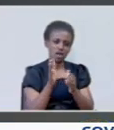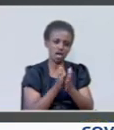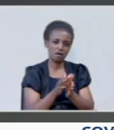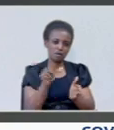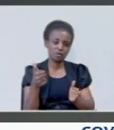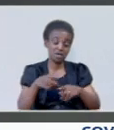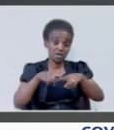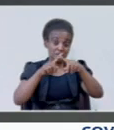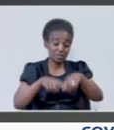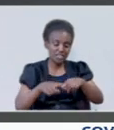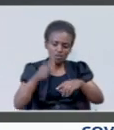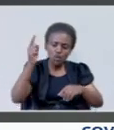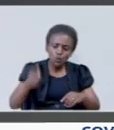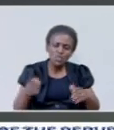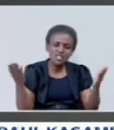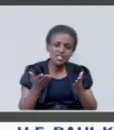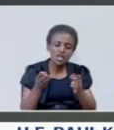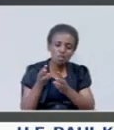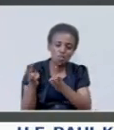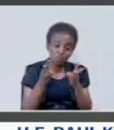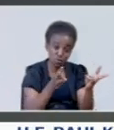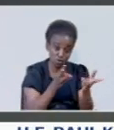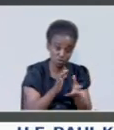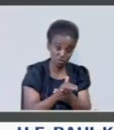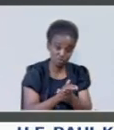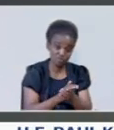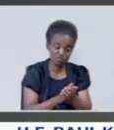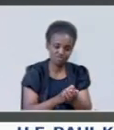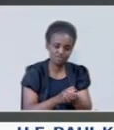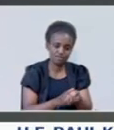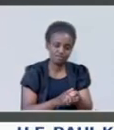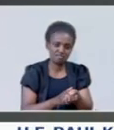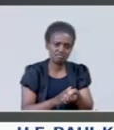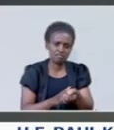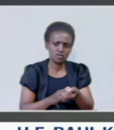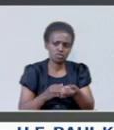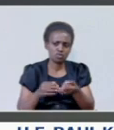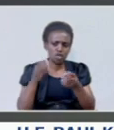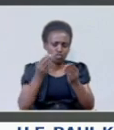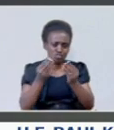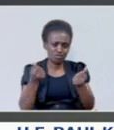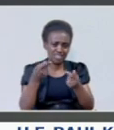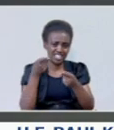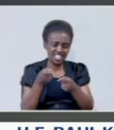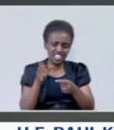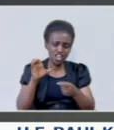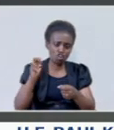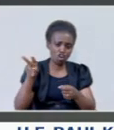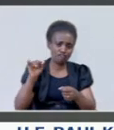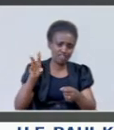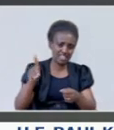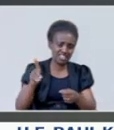Before we can allow factories to resume their normal operations, we must first assess how much progress we have made fighting this